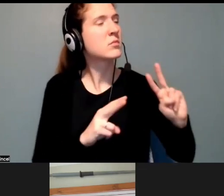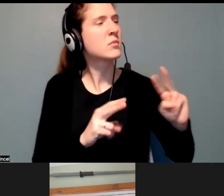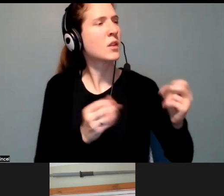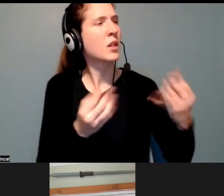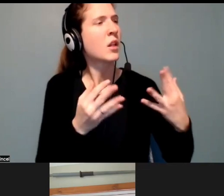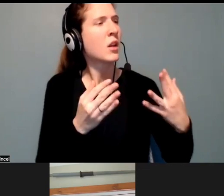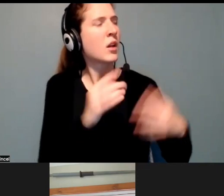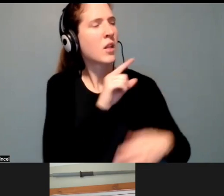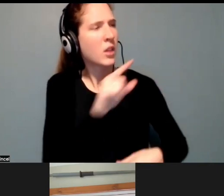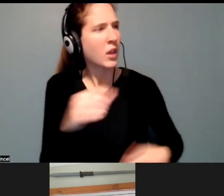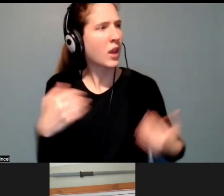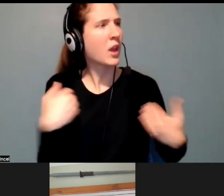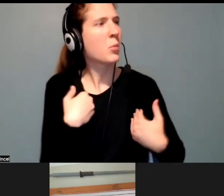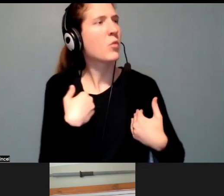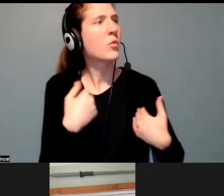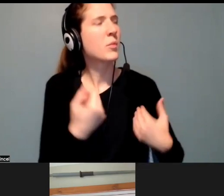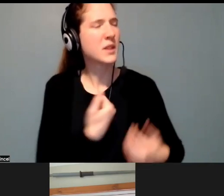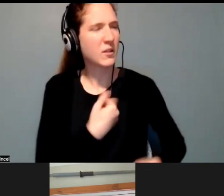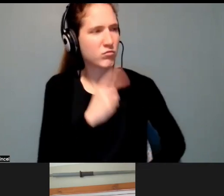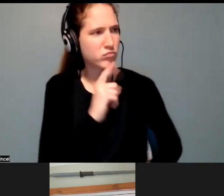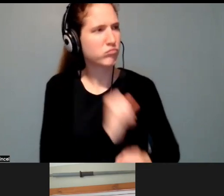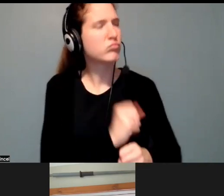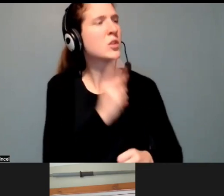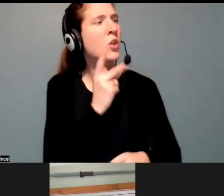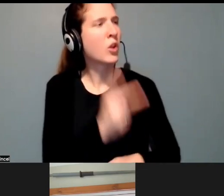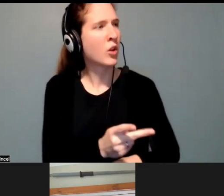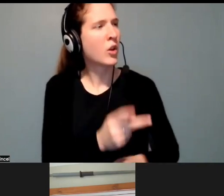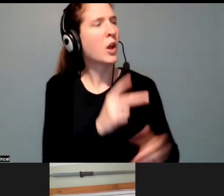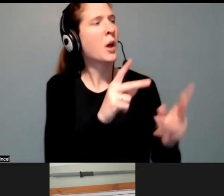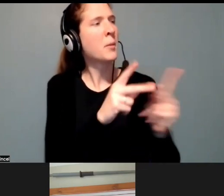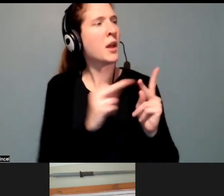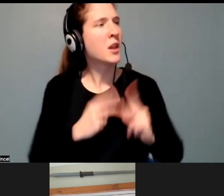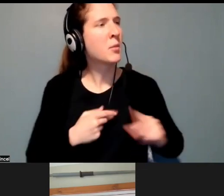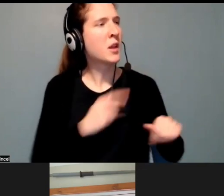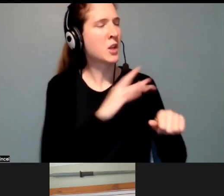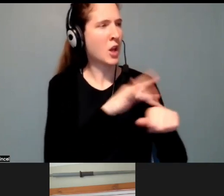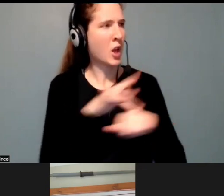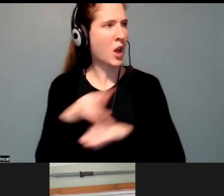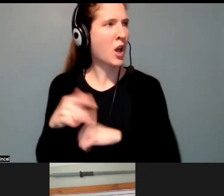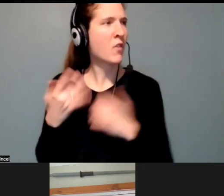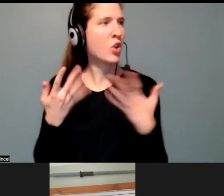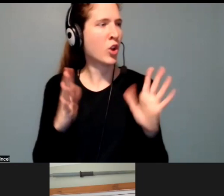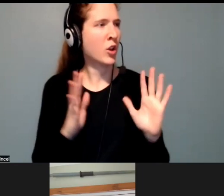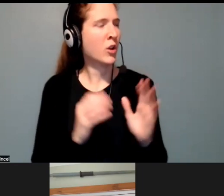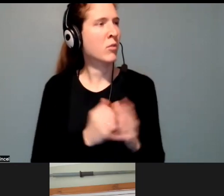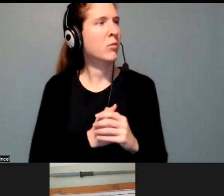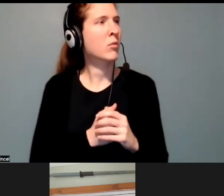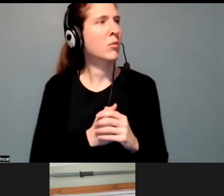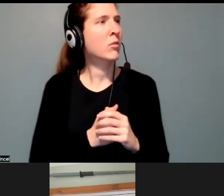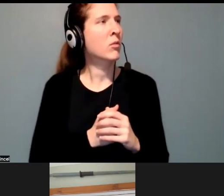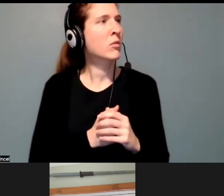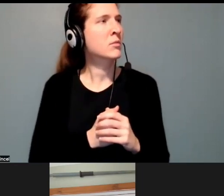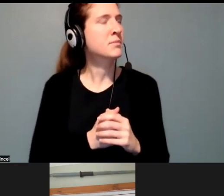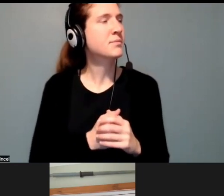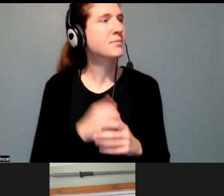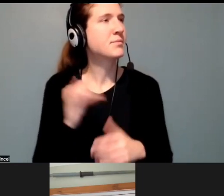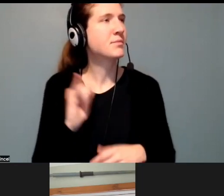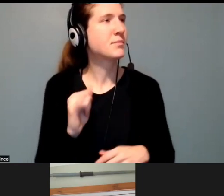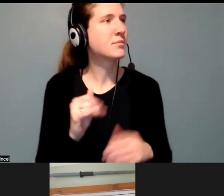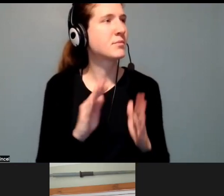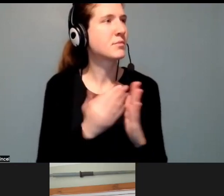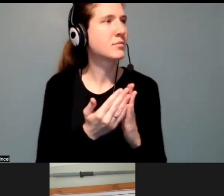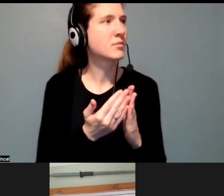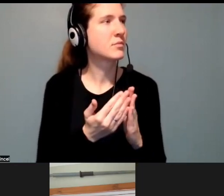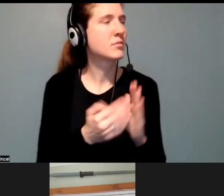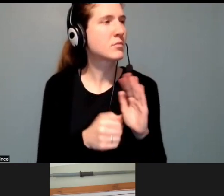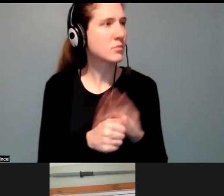I've seen and places I've been. So like the Book of Turtles, it's a